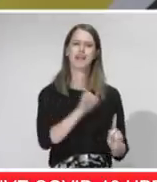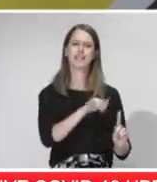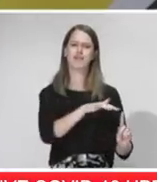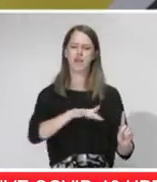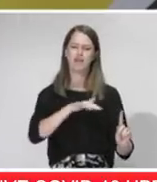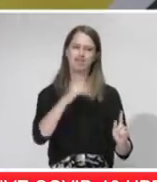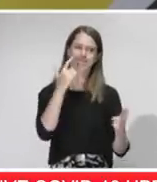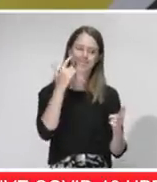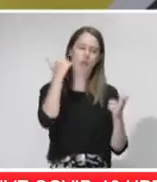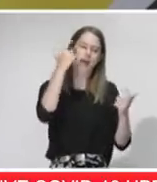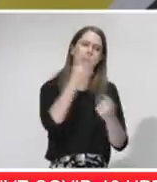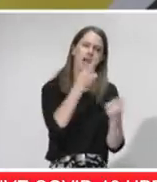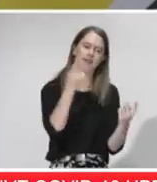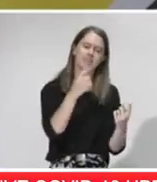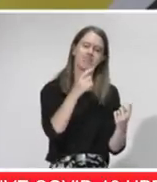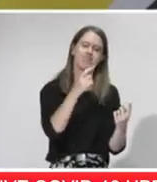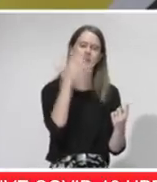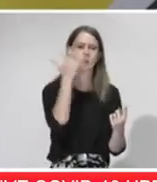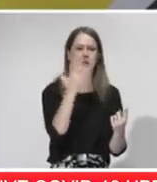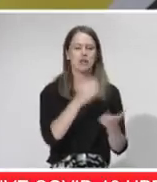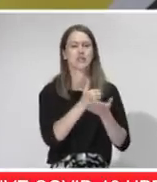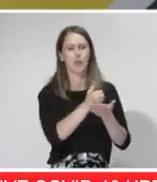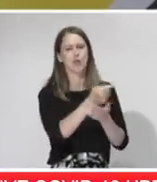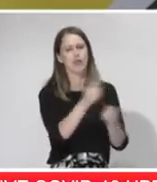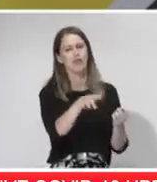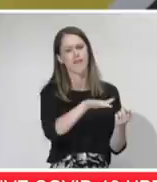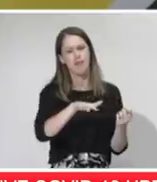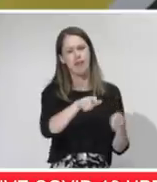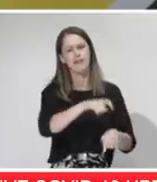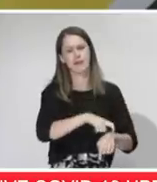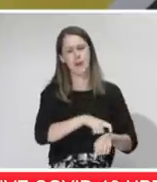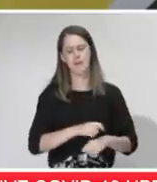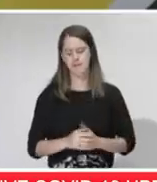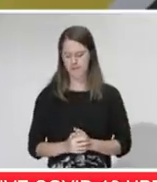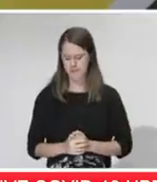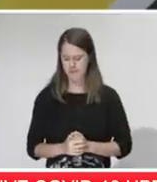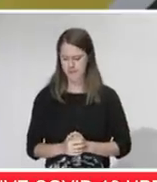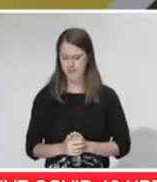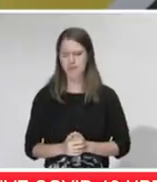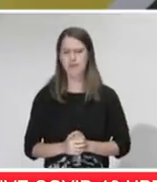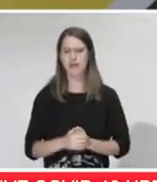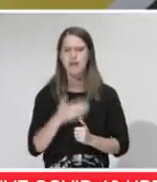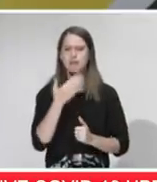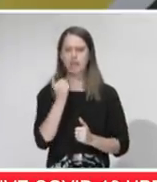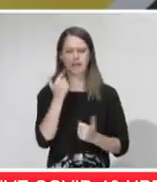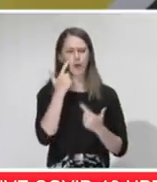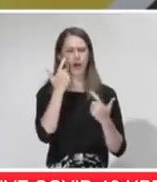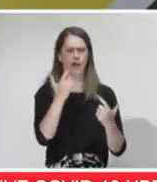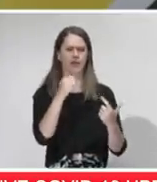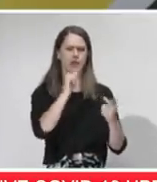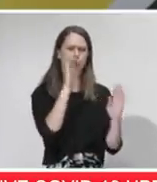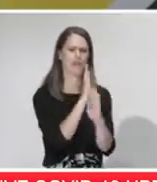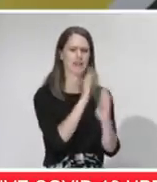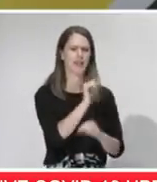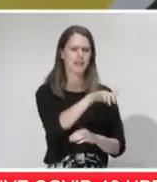in our thoughts, and we offer sympathy and support to them at this time. I do ask that the privacy of both this family and